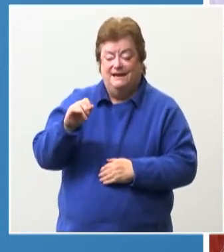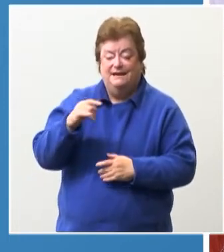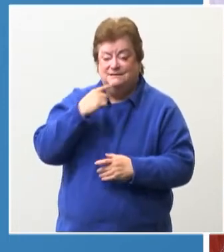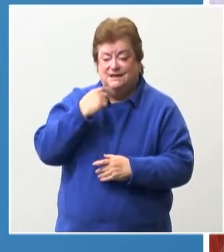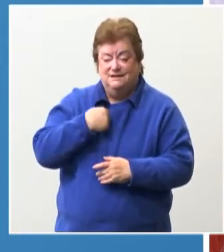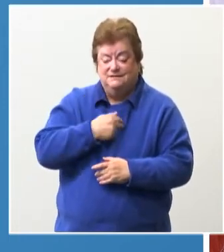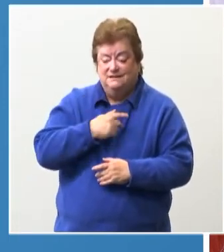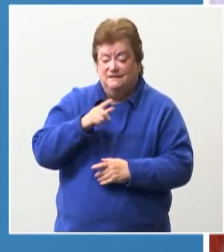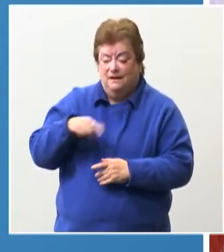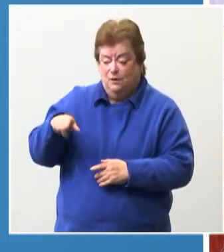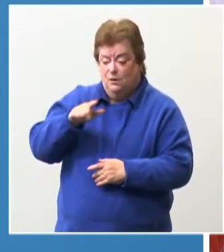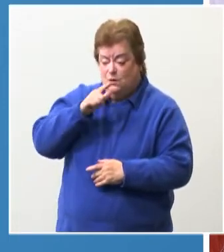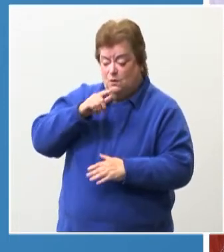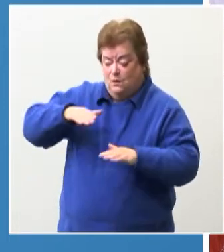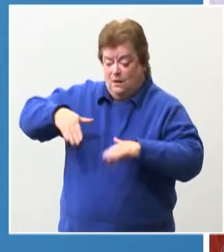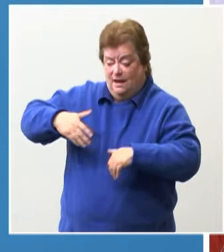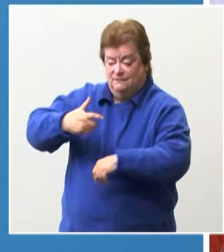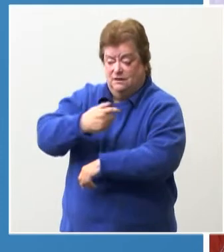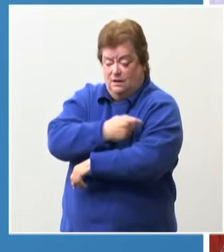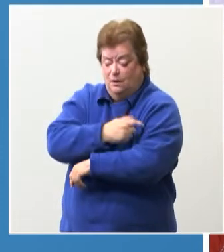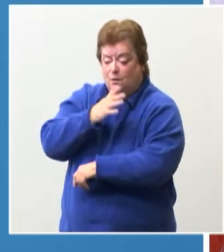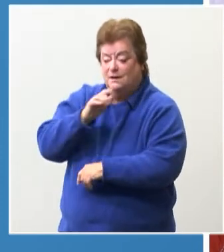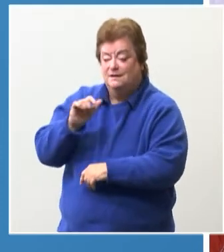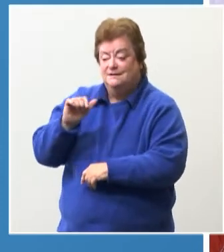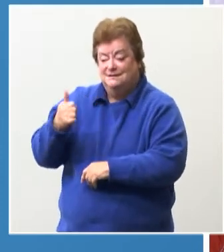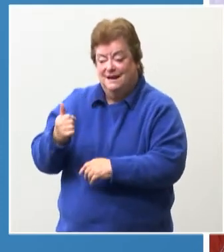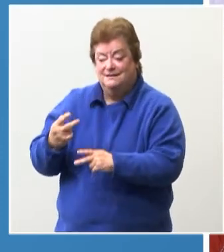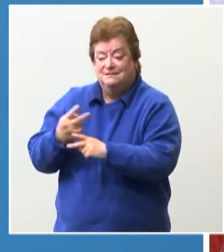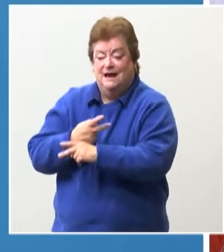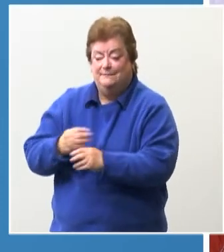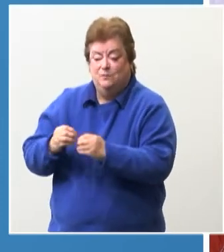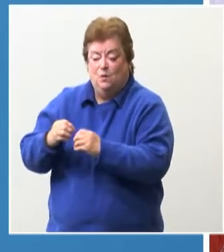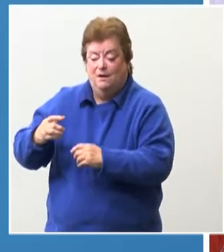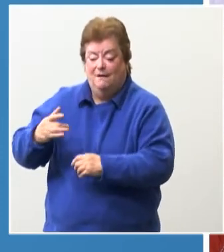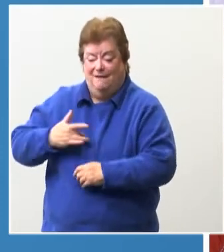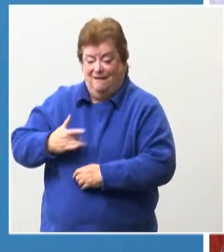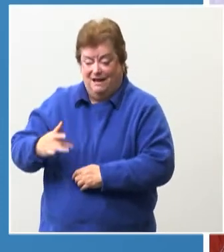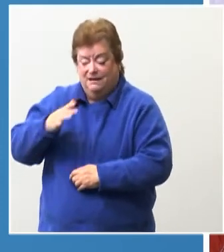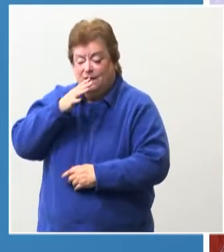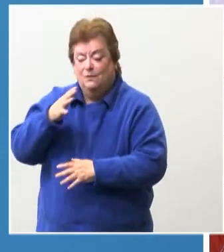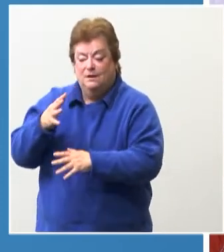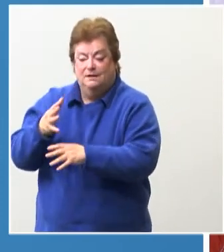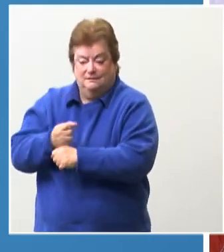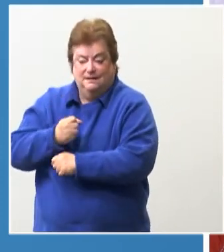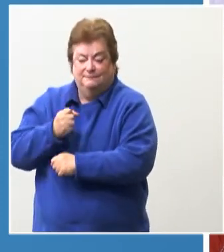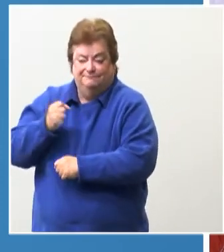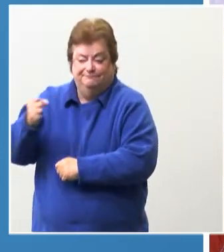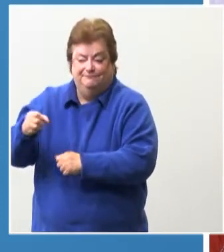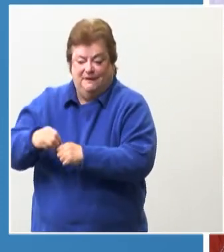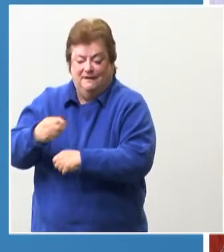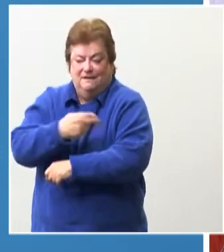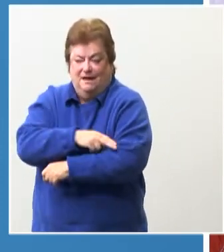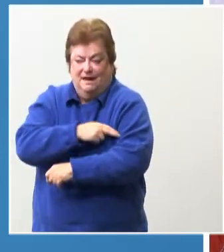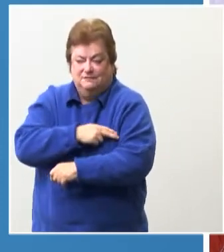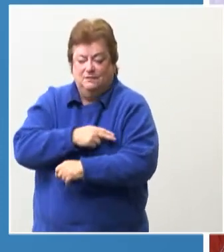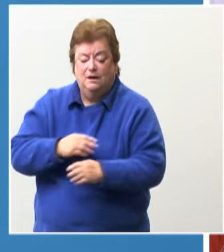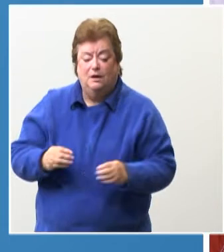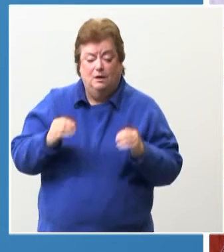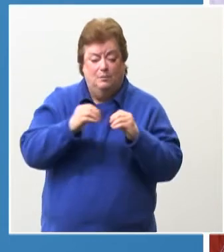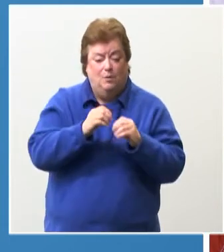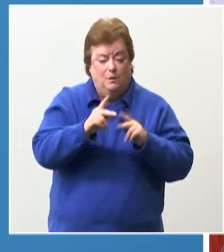unvaccinated Nebraskans are 10 times more likely to be hospitalized than people who have been vaccinated. The more people who